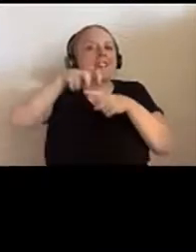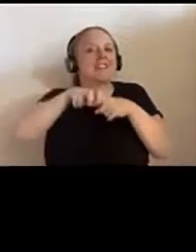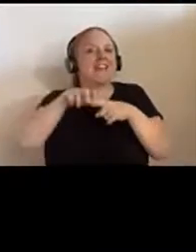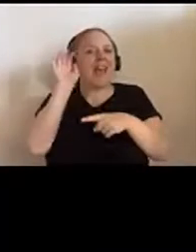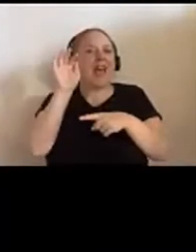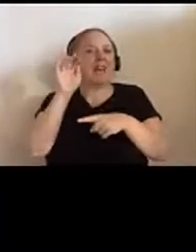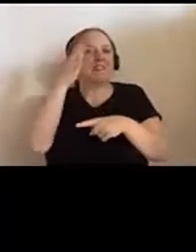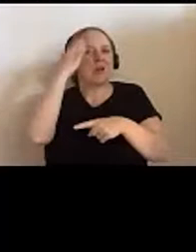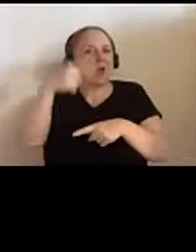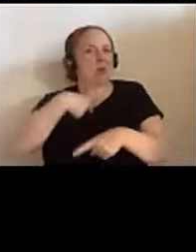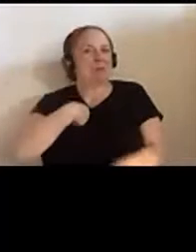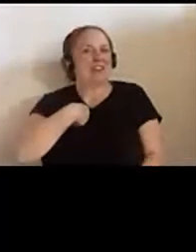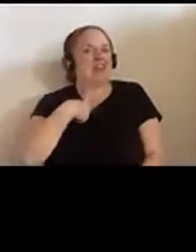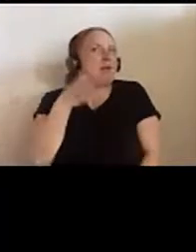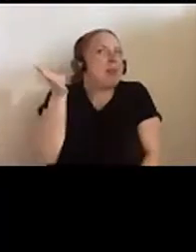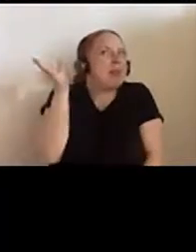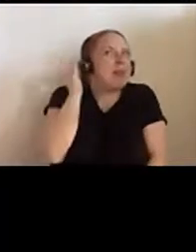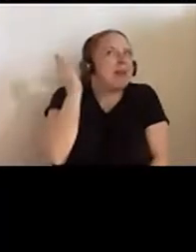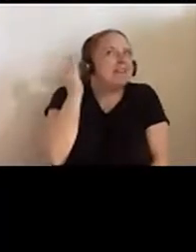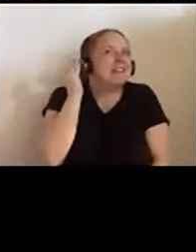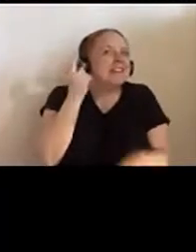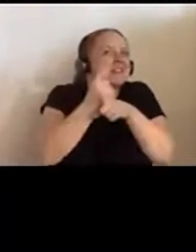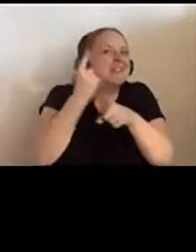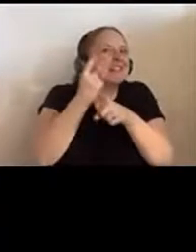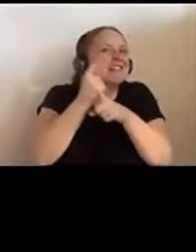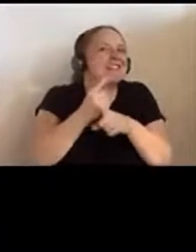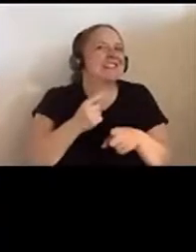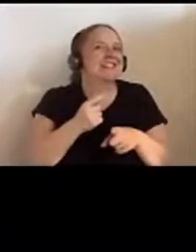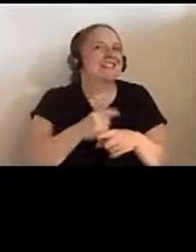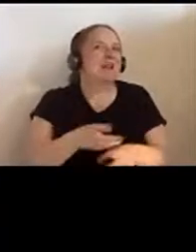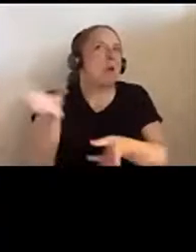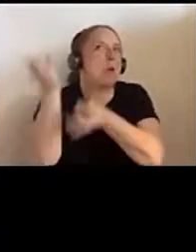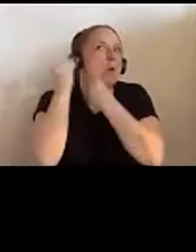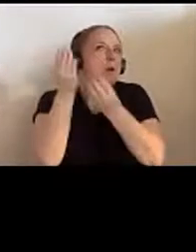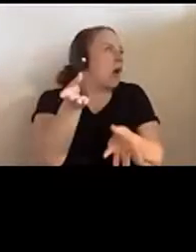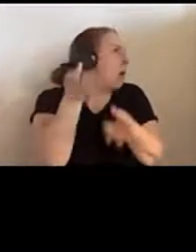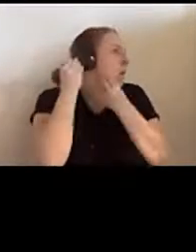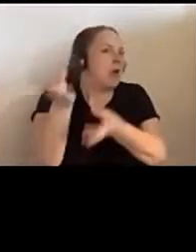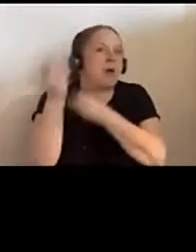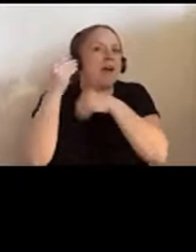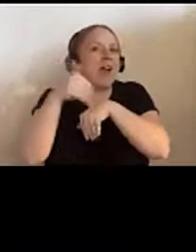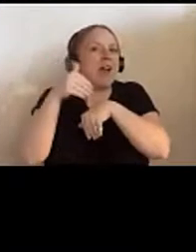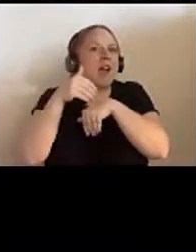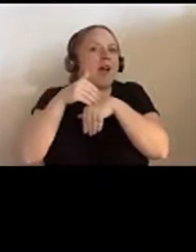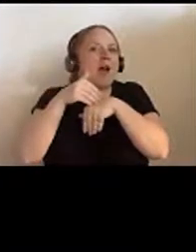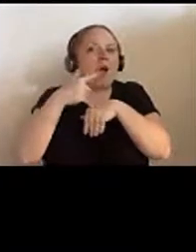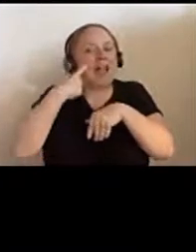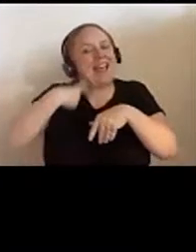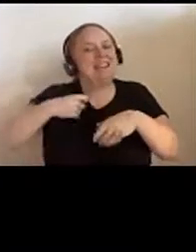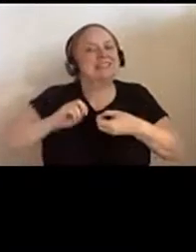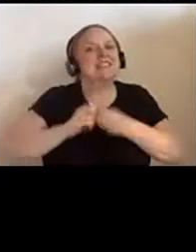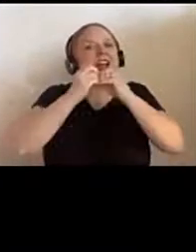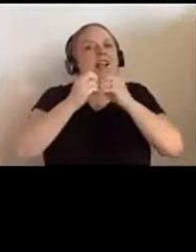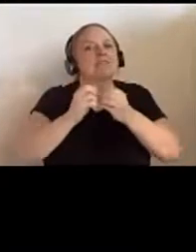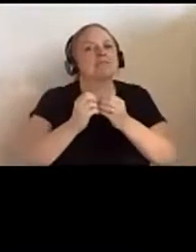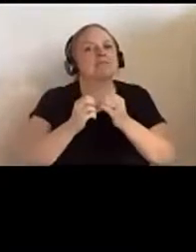know I've made it, and I'm listening to what they're saying, and I'm like gleaning information about how the work needs to develop really, and how it's touching people in different